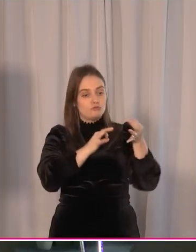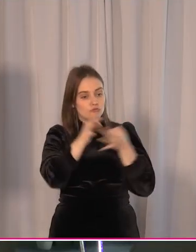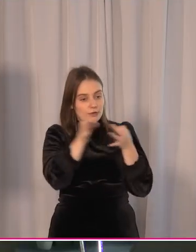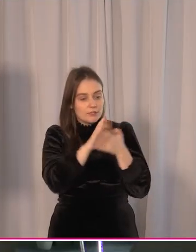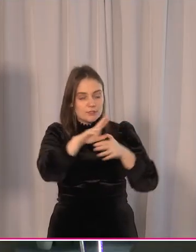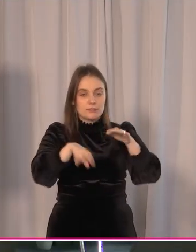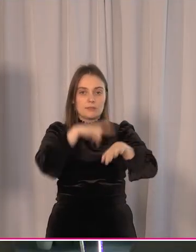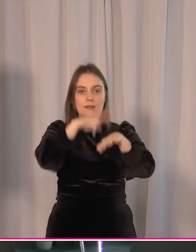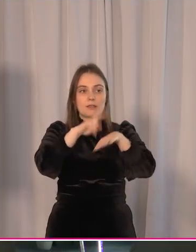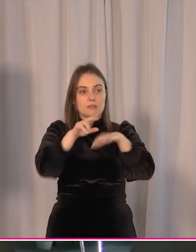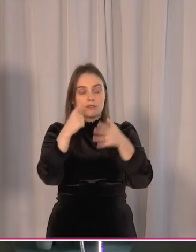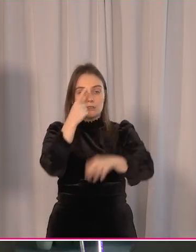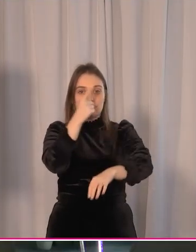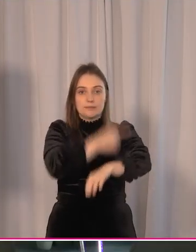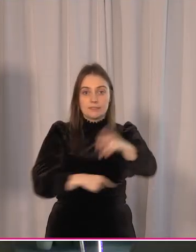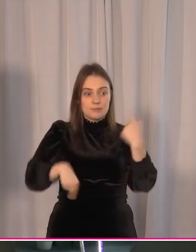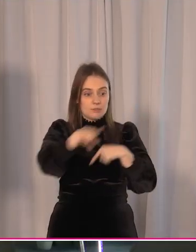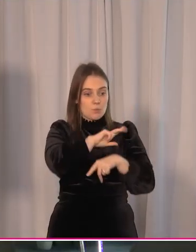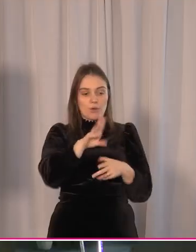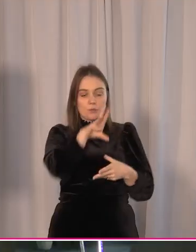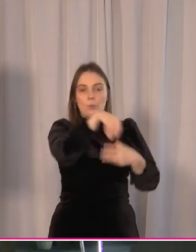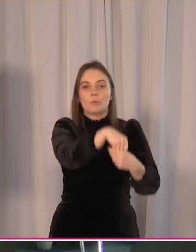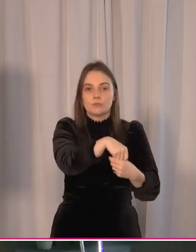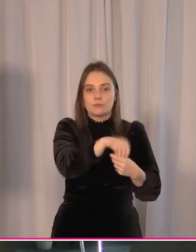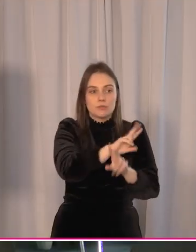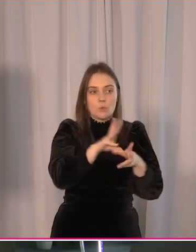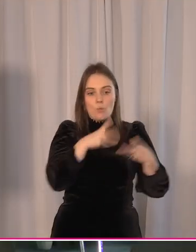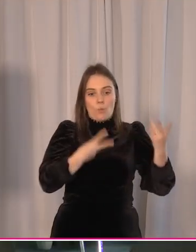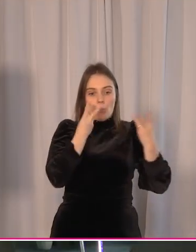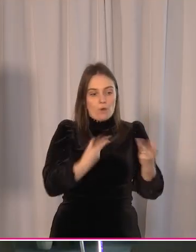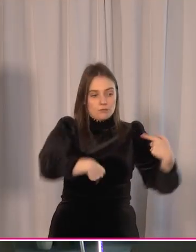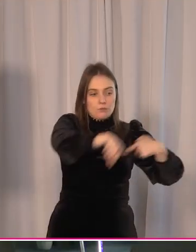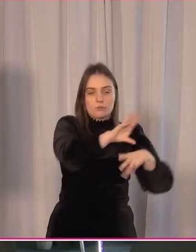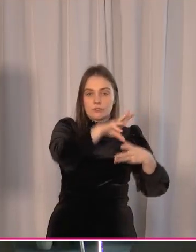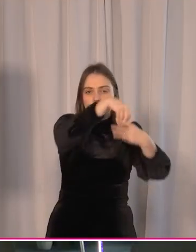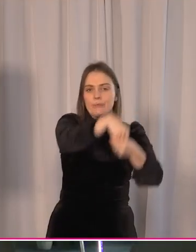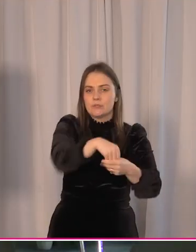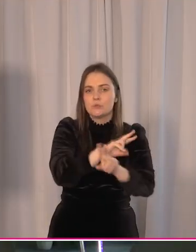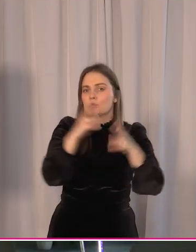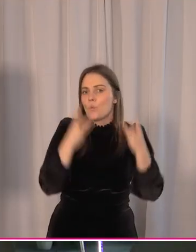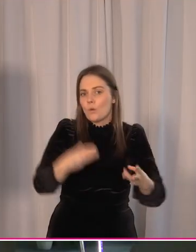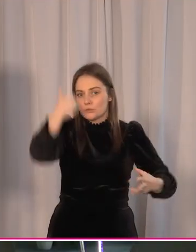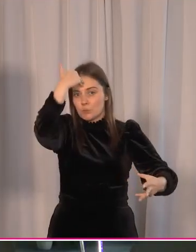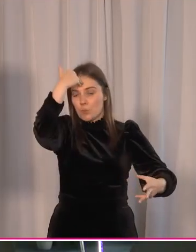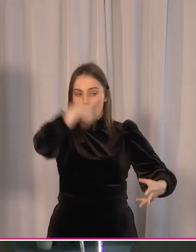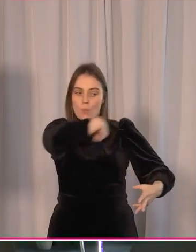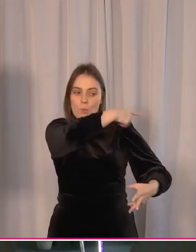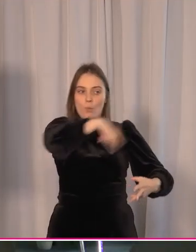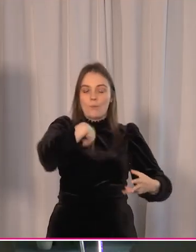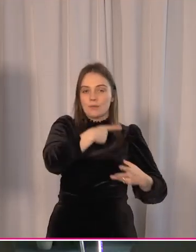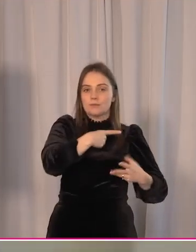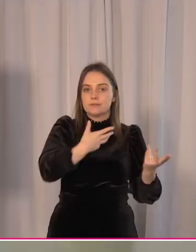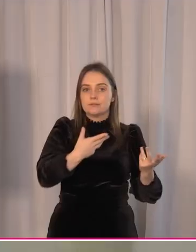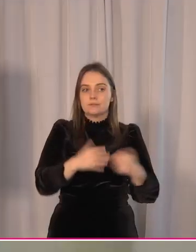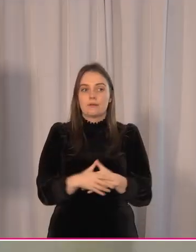national disability, we aren't present. We're not wanted. And you don't want to hear, let's be really honest about it, or certainly